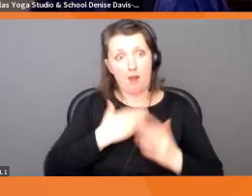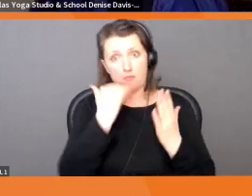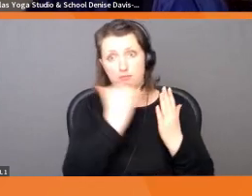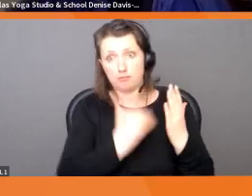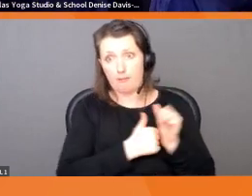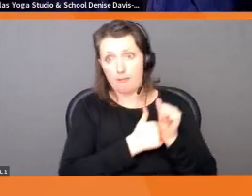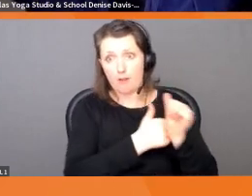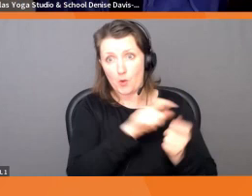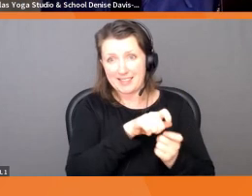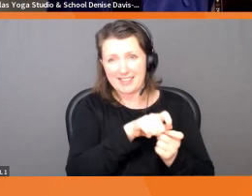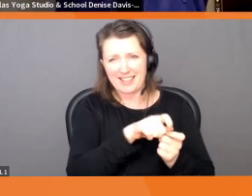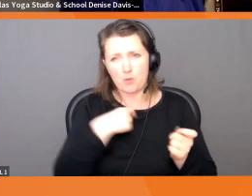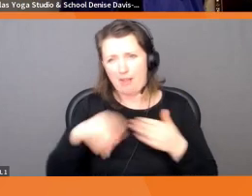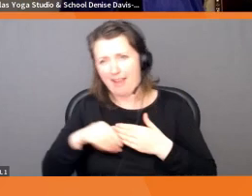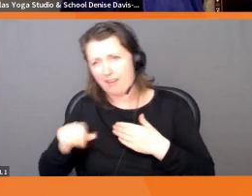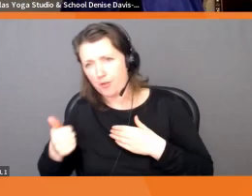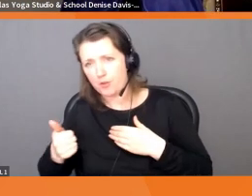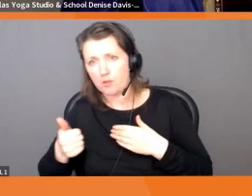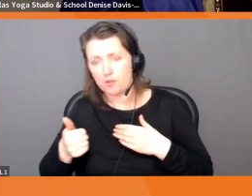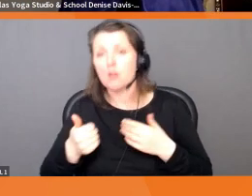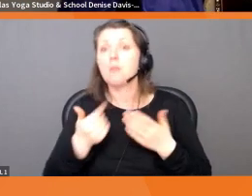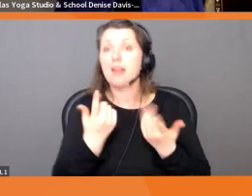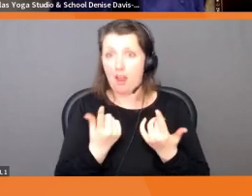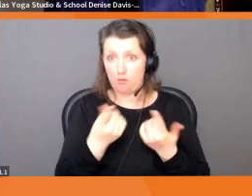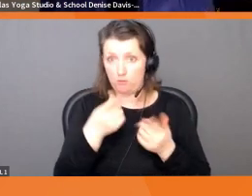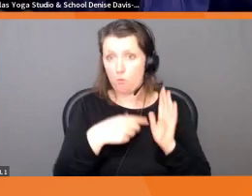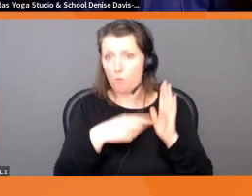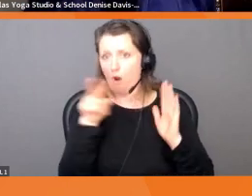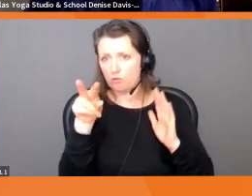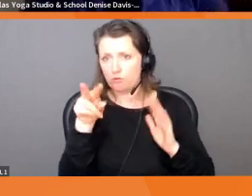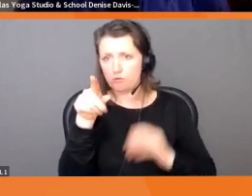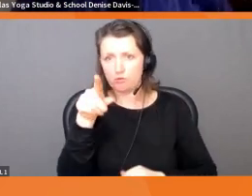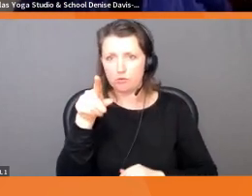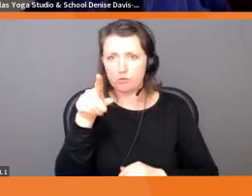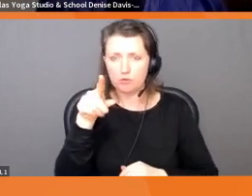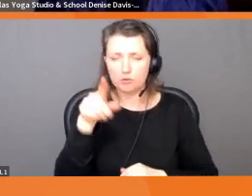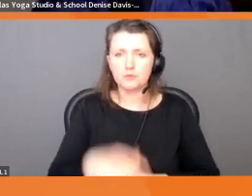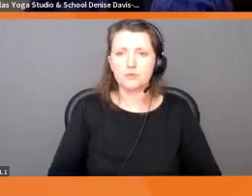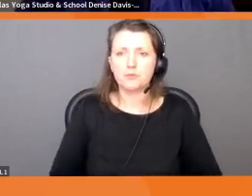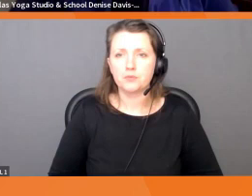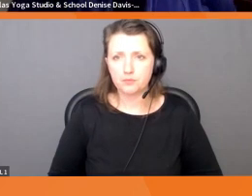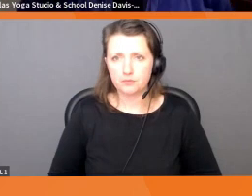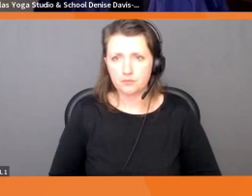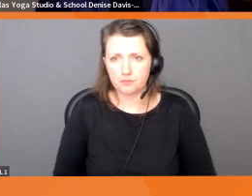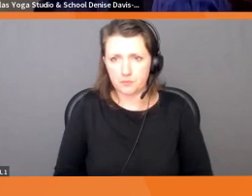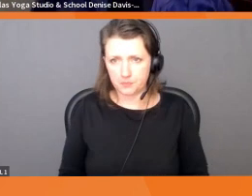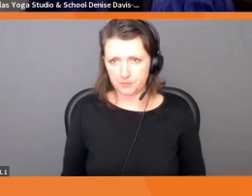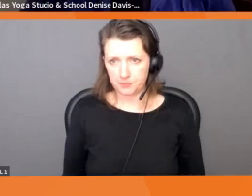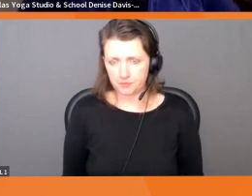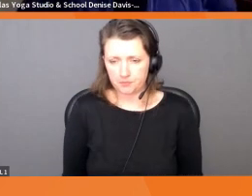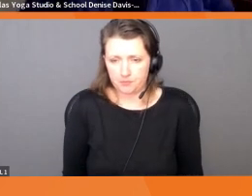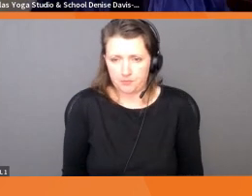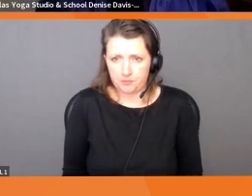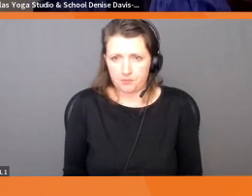But let's take a deep breath up. Inhale the hands up. Exhale the hands down by the sides. Roll the shoulders back a little bit. Create a little warmth